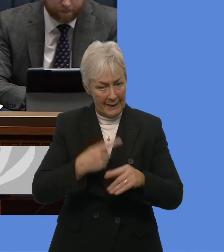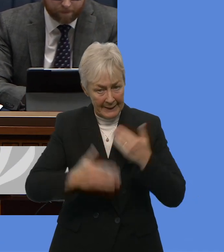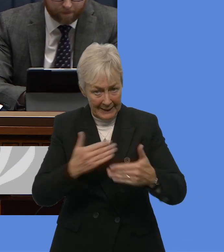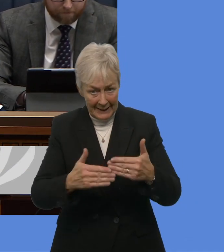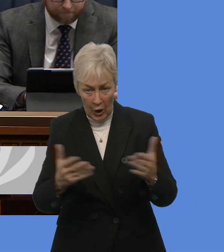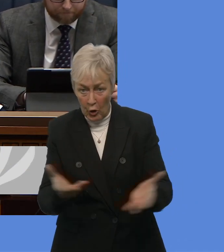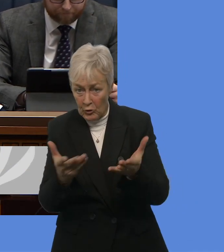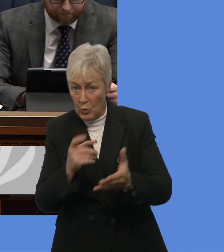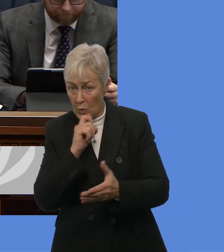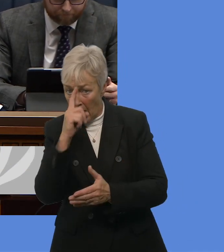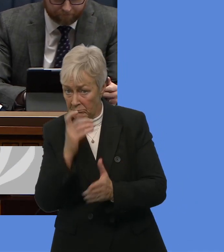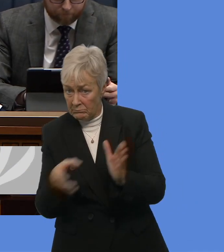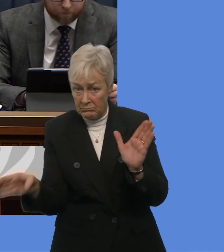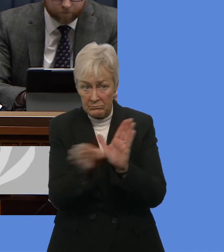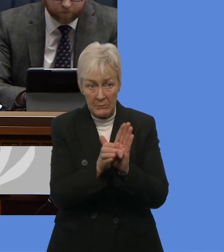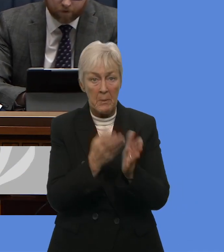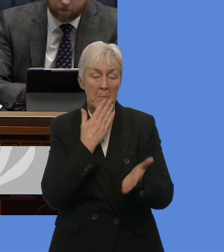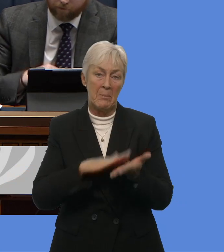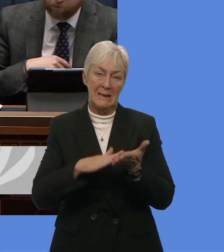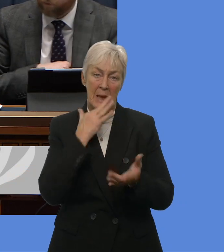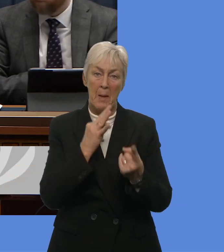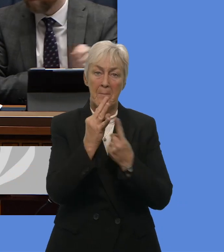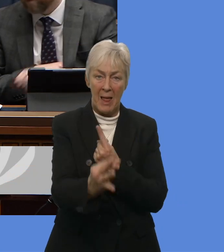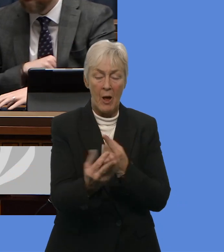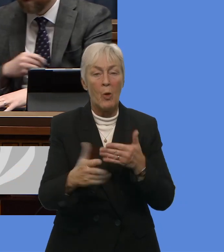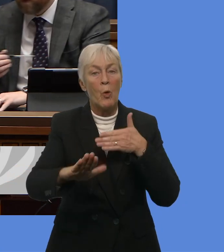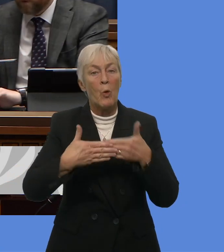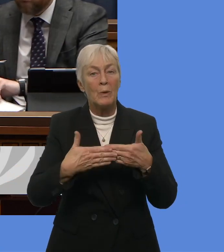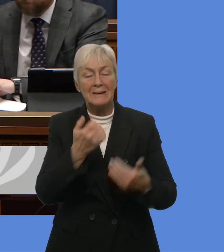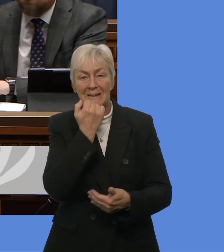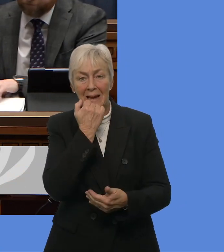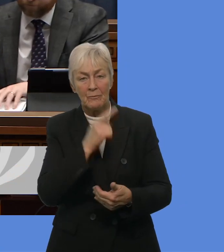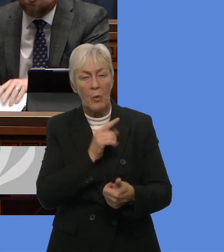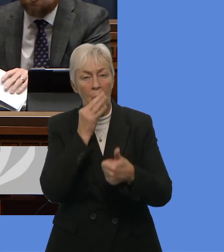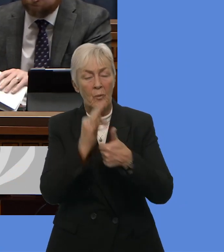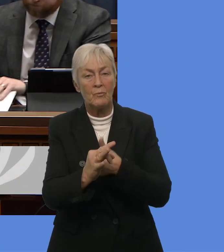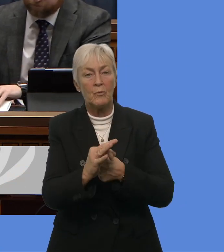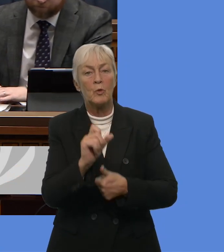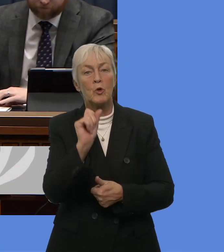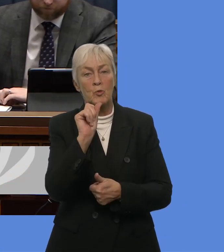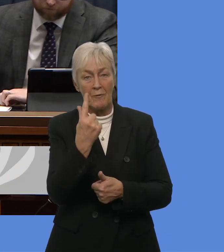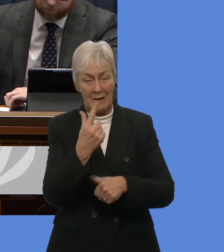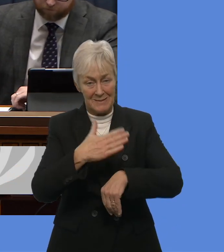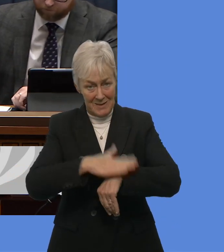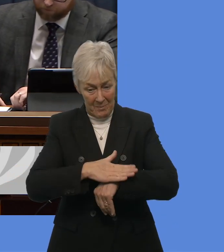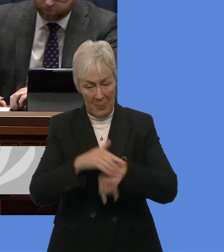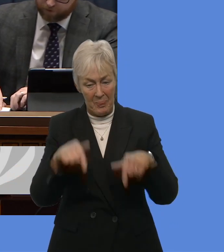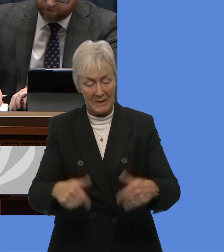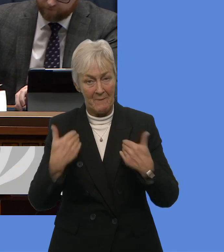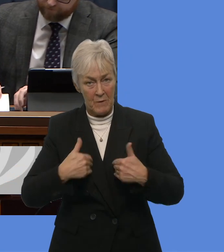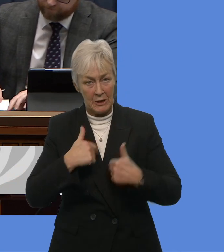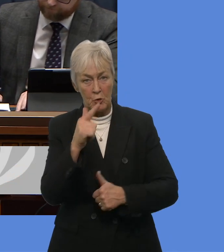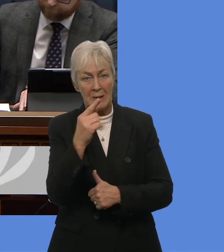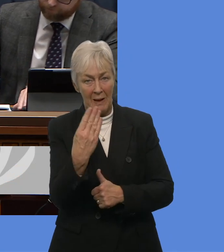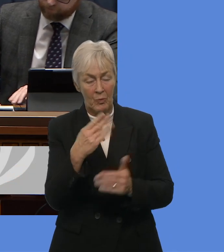feels that they could fulfil the role to apply. The closing date for applications is 12 noon this Friday, the 29th